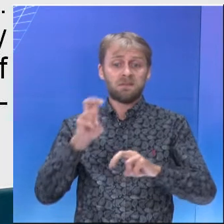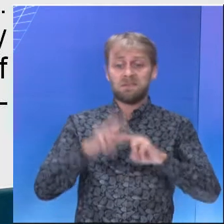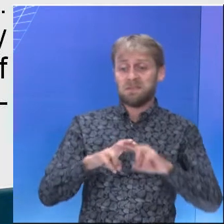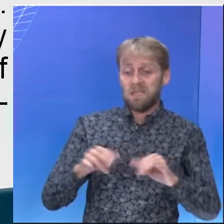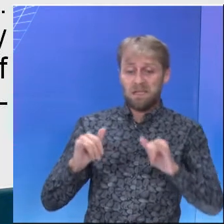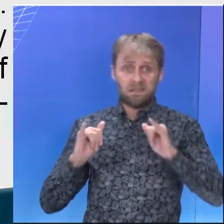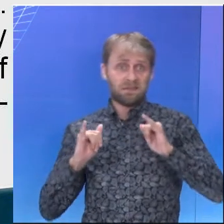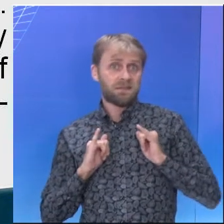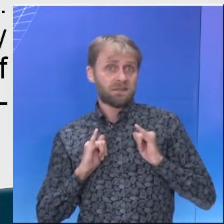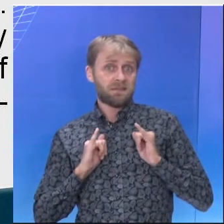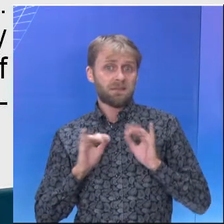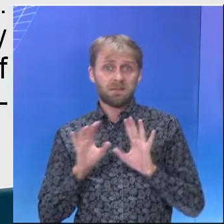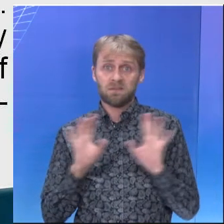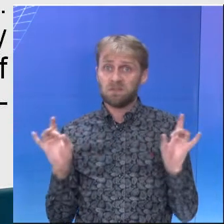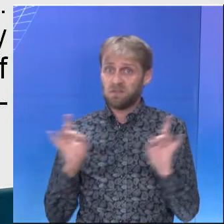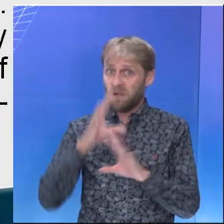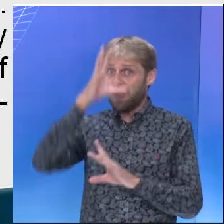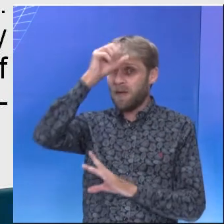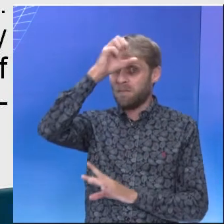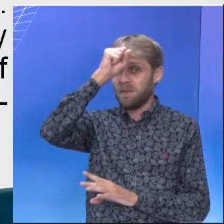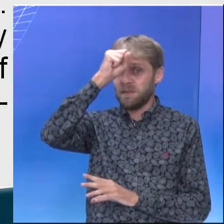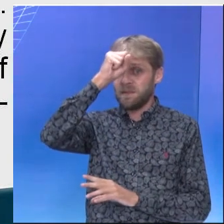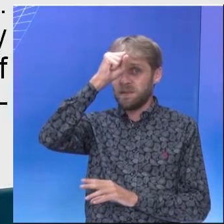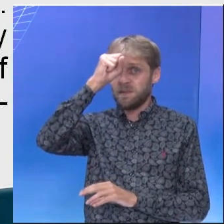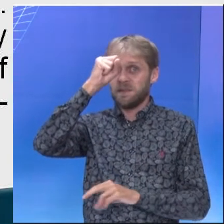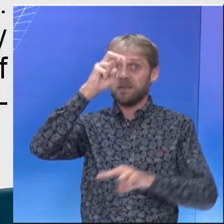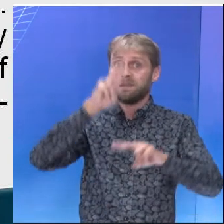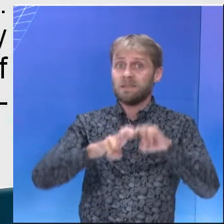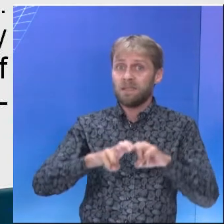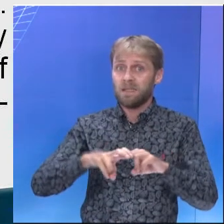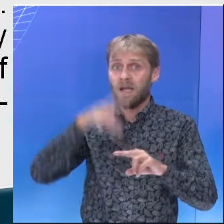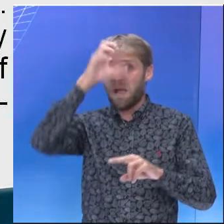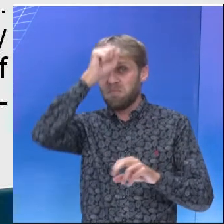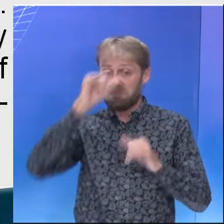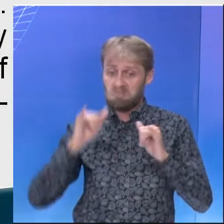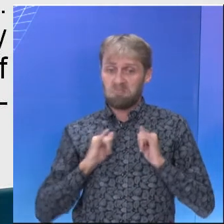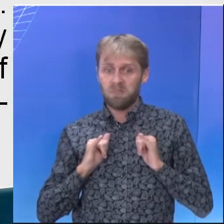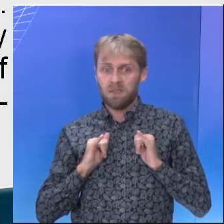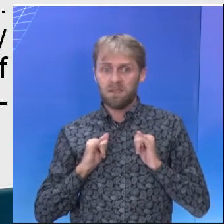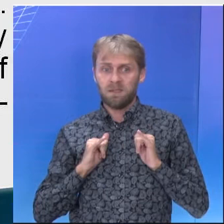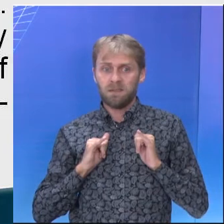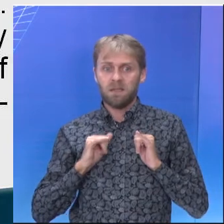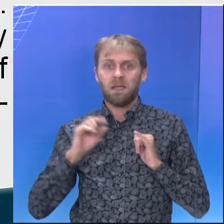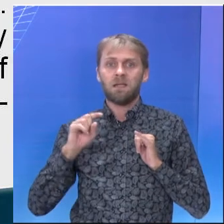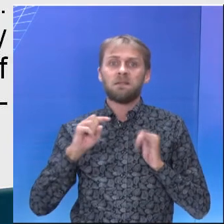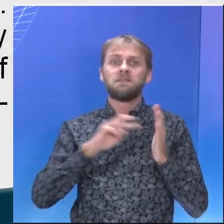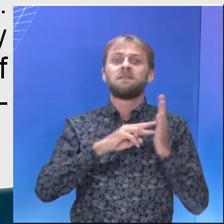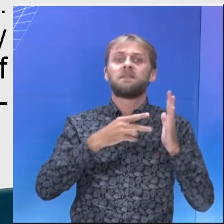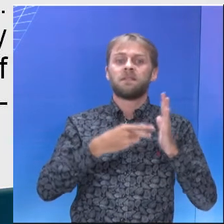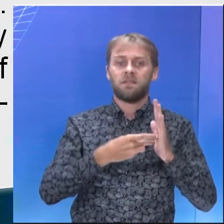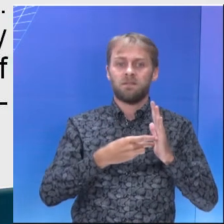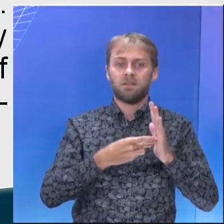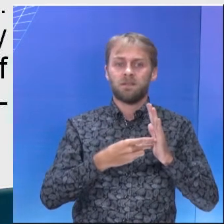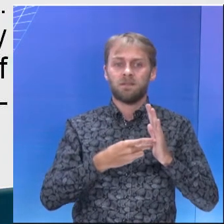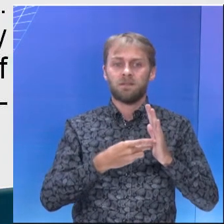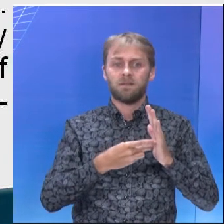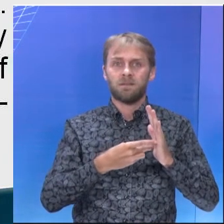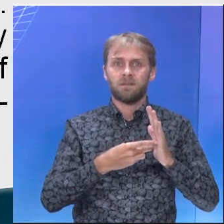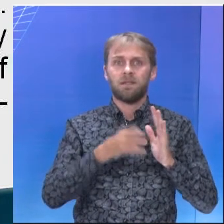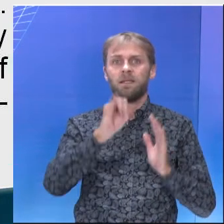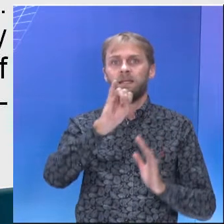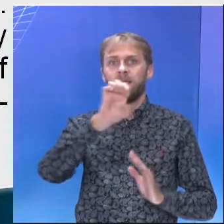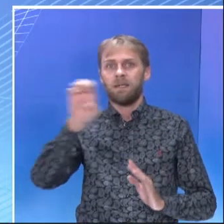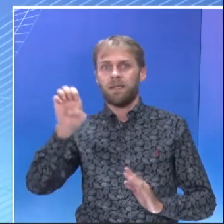your philosophy of education is sit and get, in other words, esse IE significa em